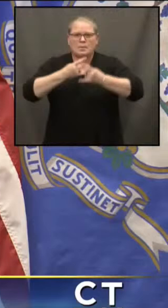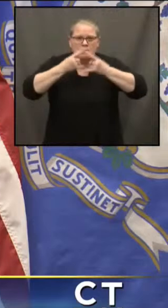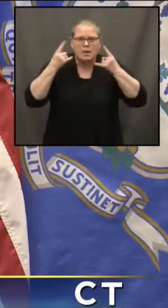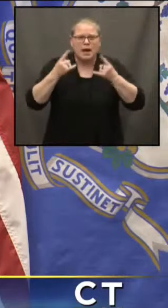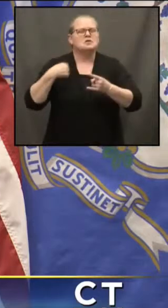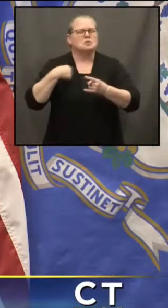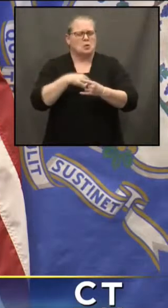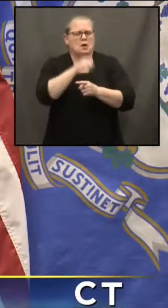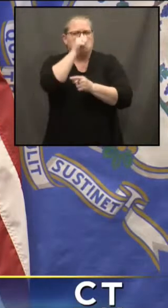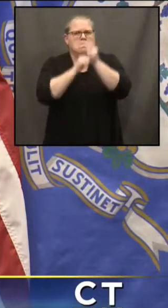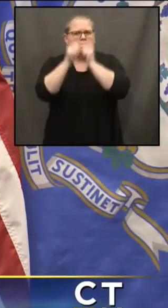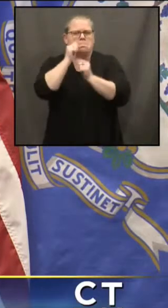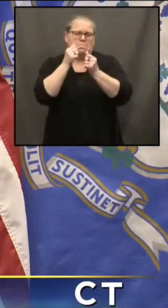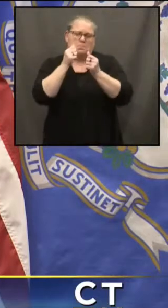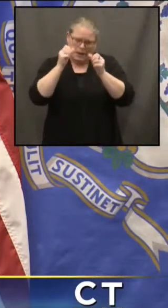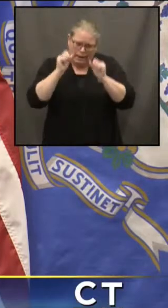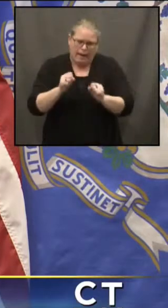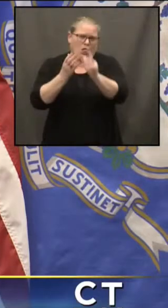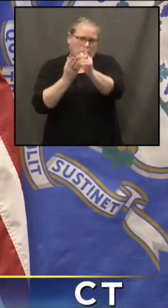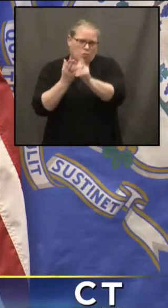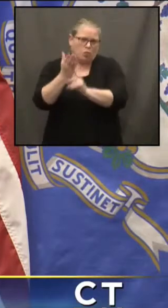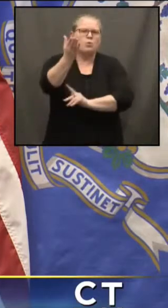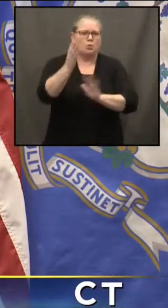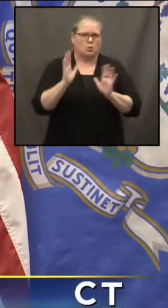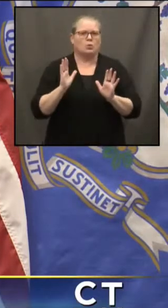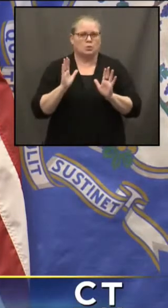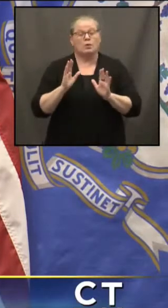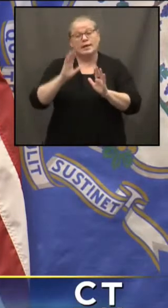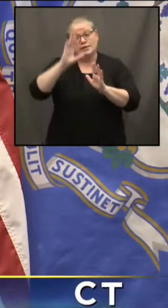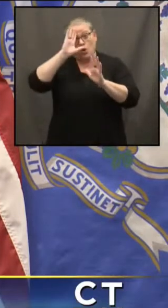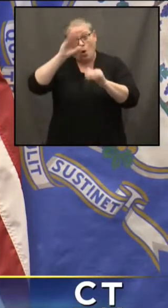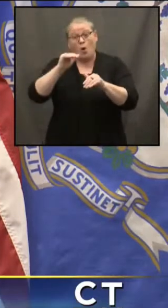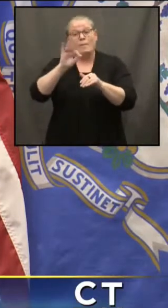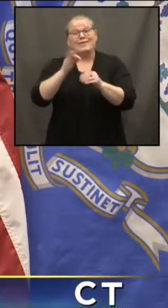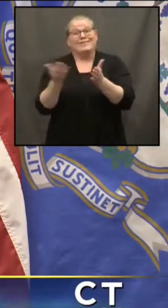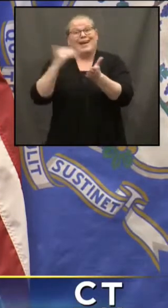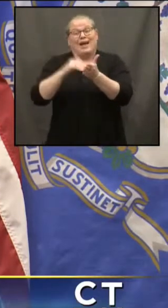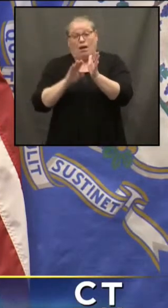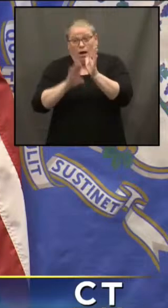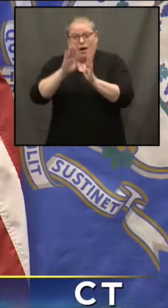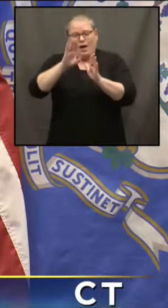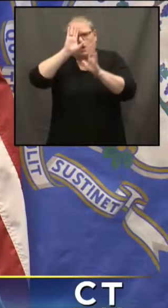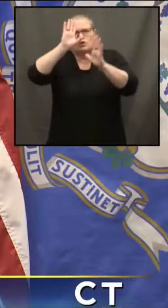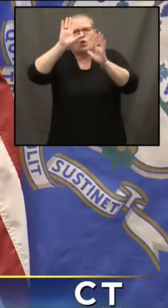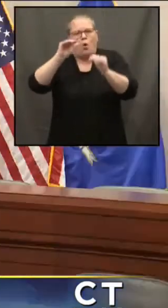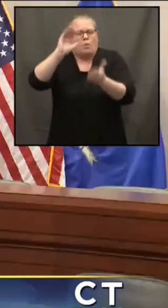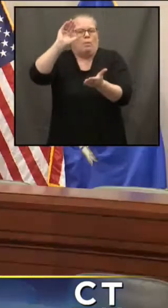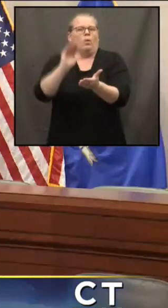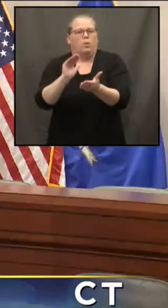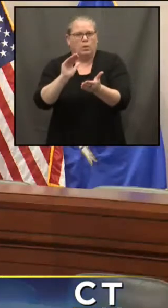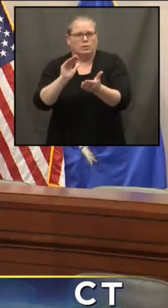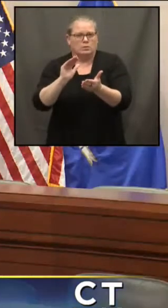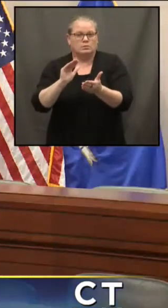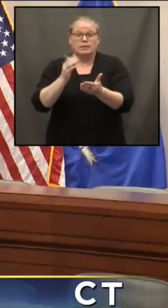sure that the next wave is the most mild of all. With that, any questions, Max?